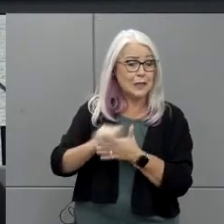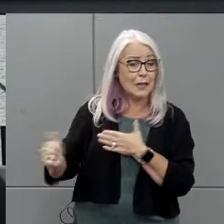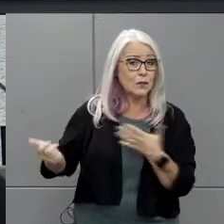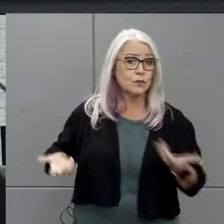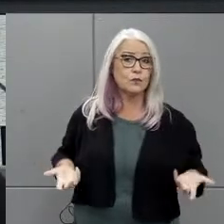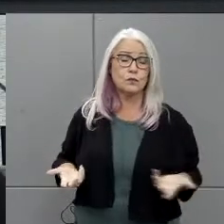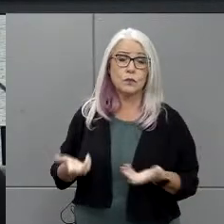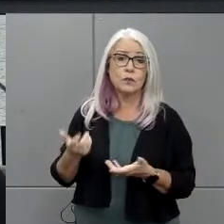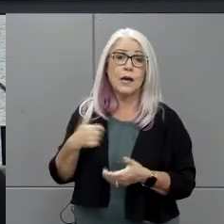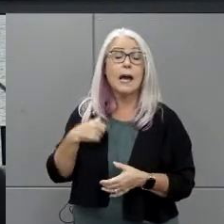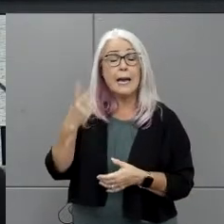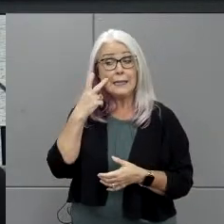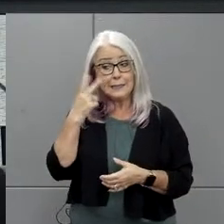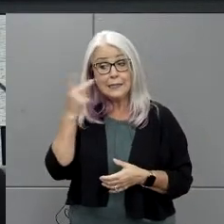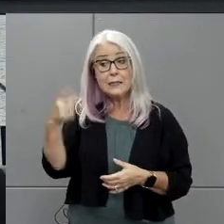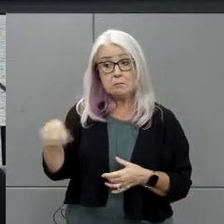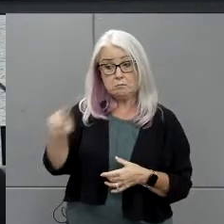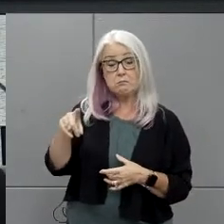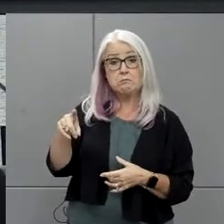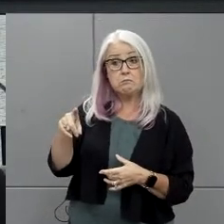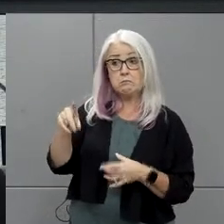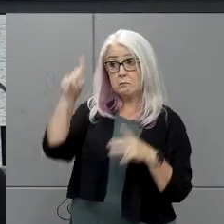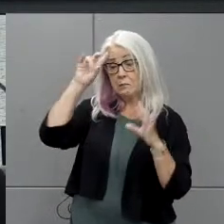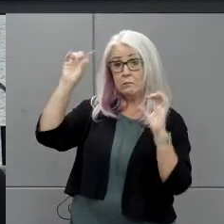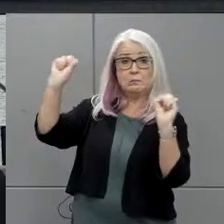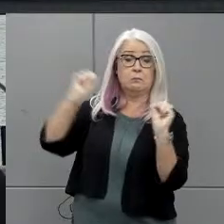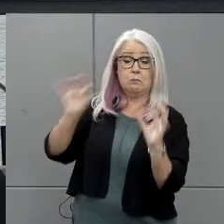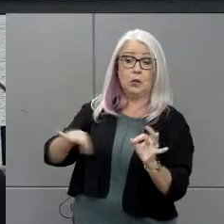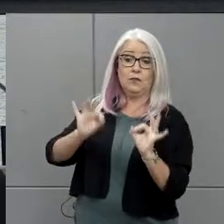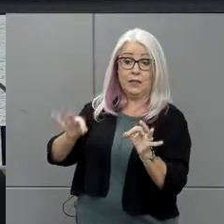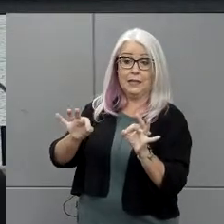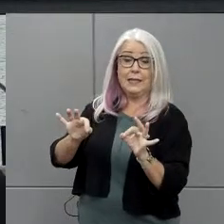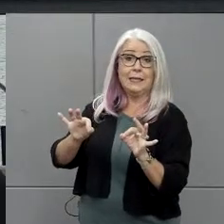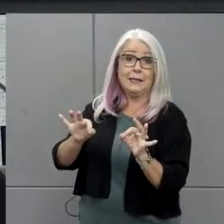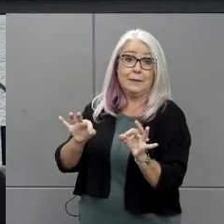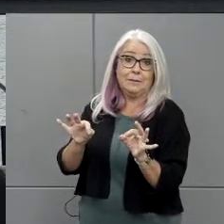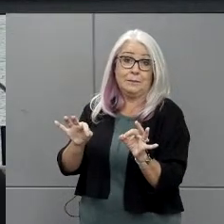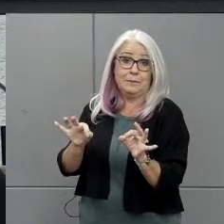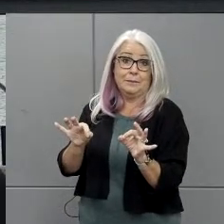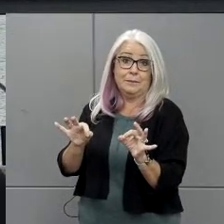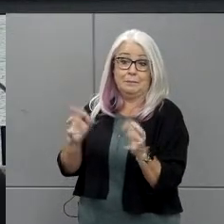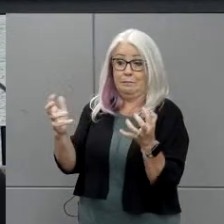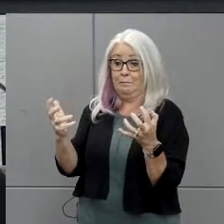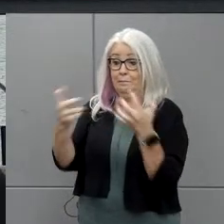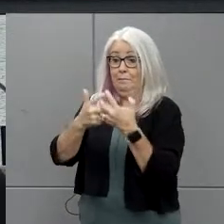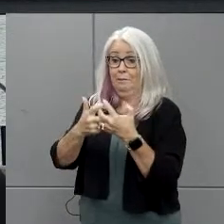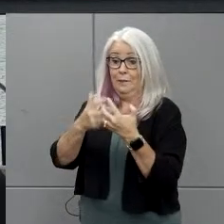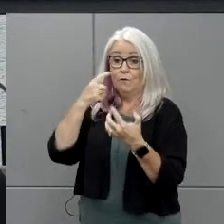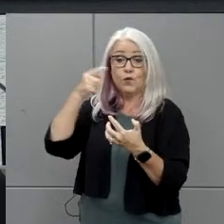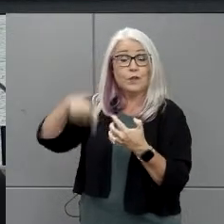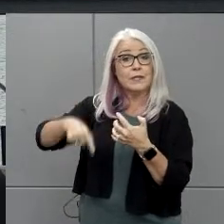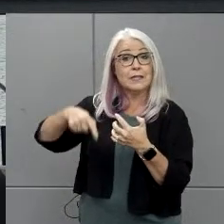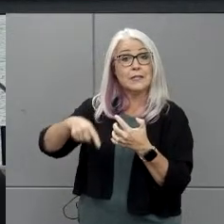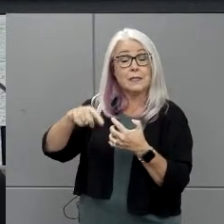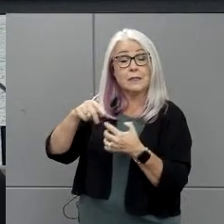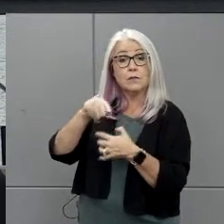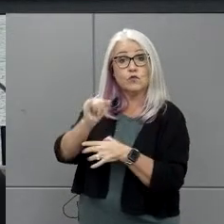And I see that she is perfectly fitted for this job.